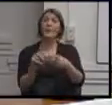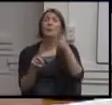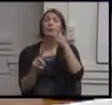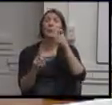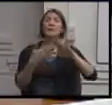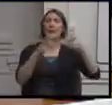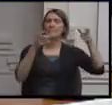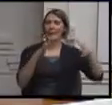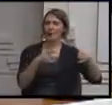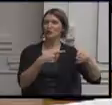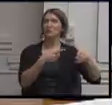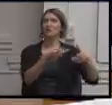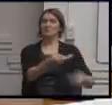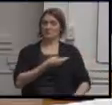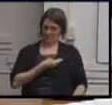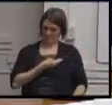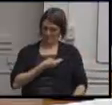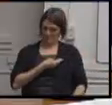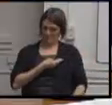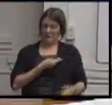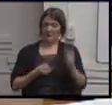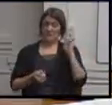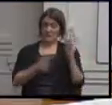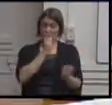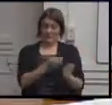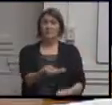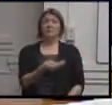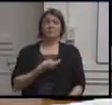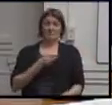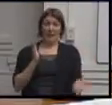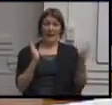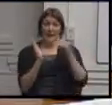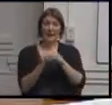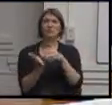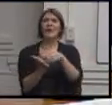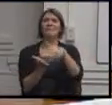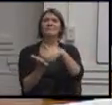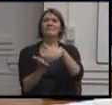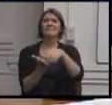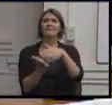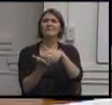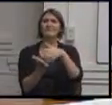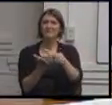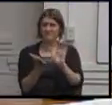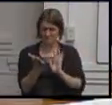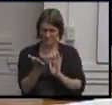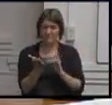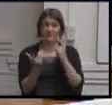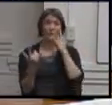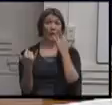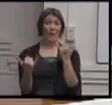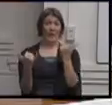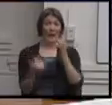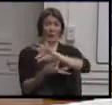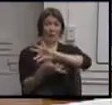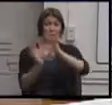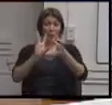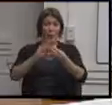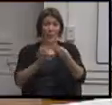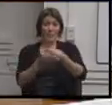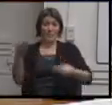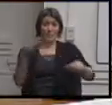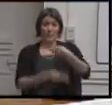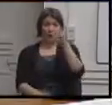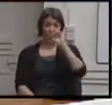manager. At this time, the budget stands at